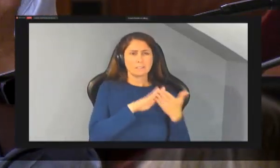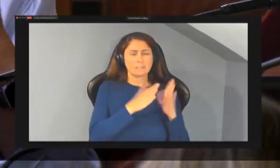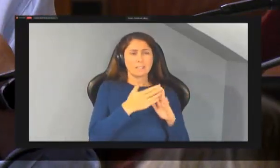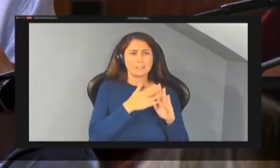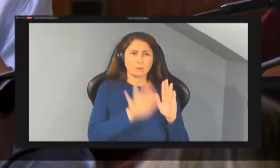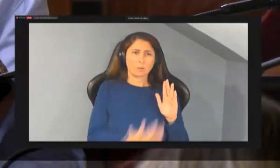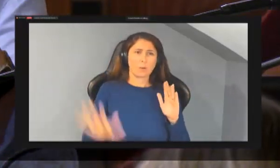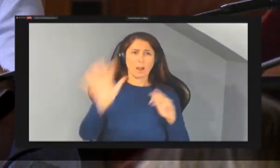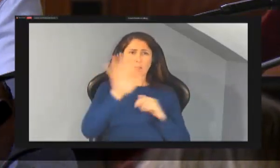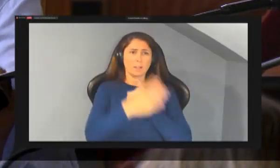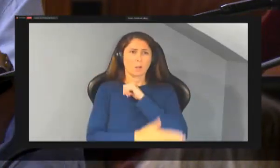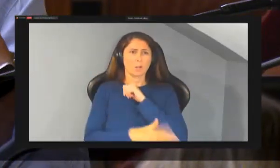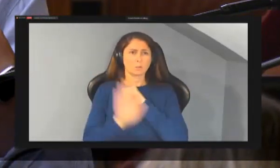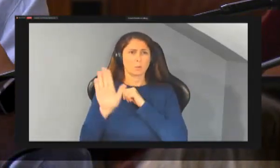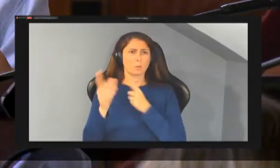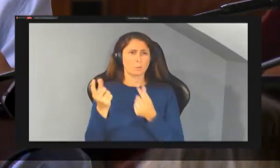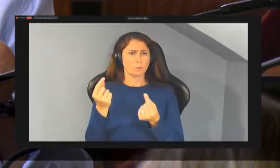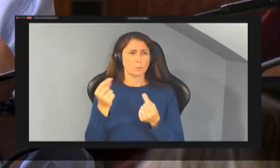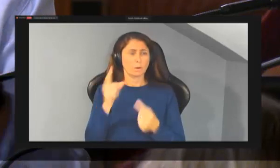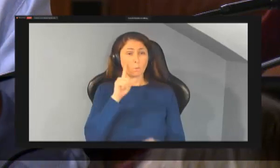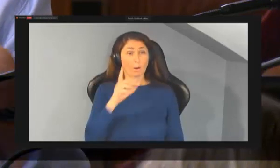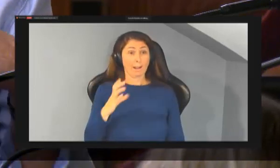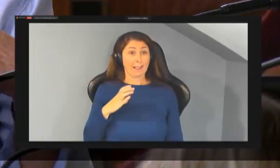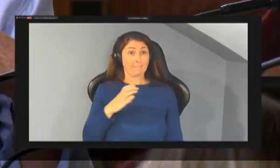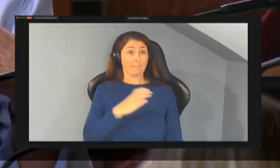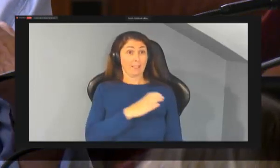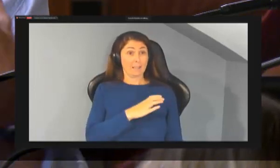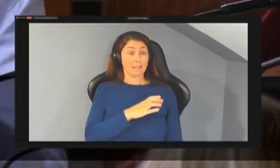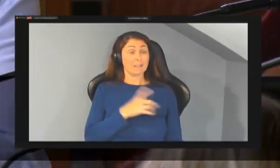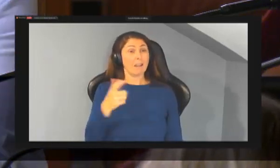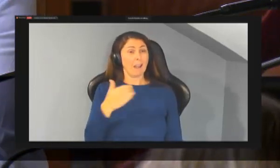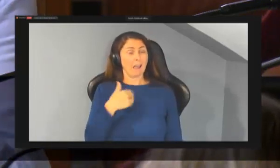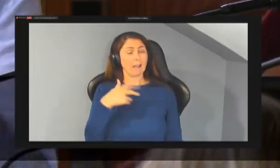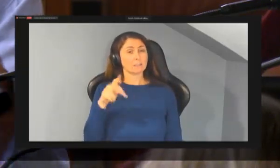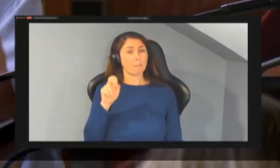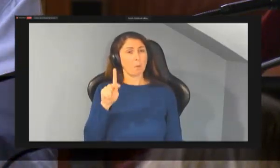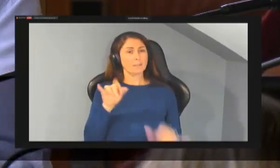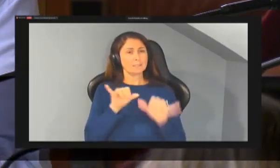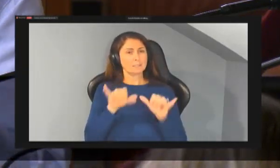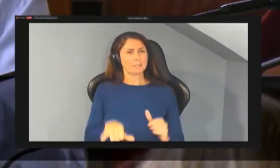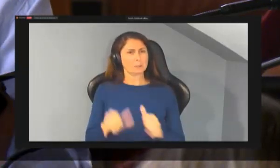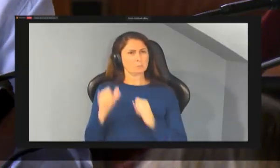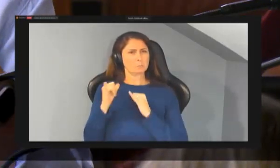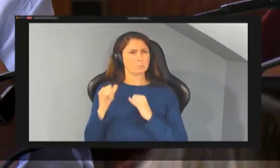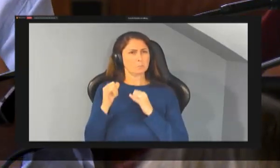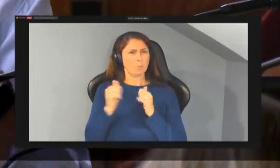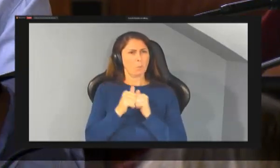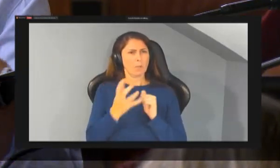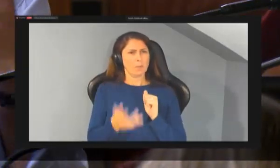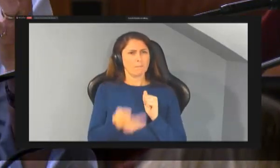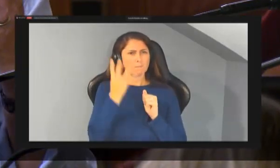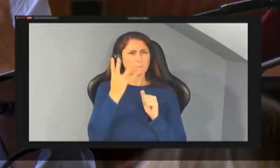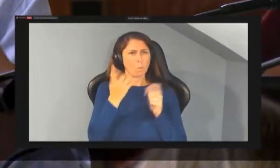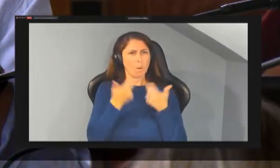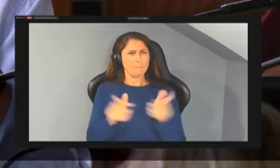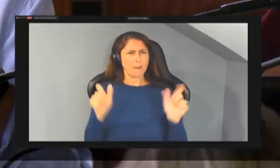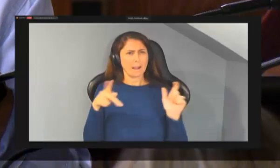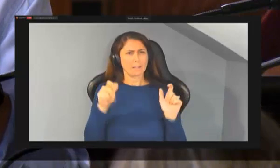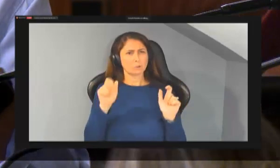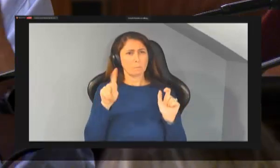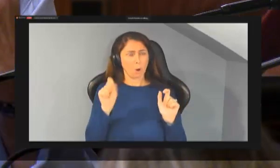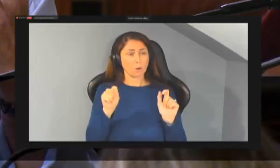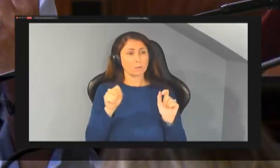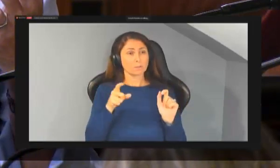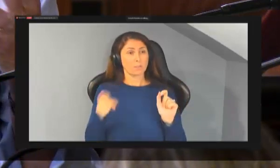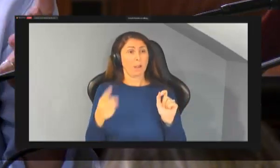are doing. For example, Cleveland has a park system very similar to ours with 4 major parks, and they were one of